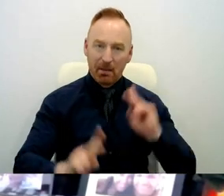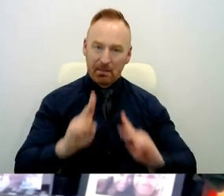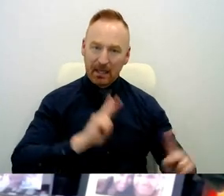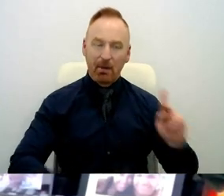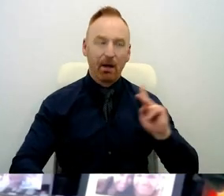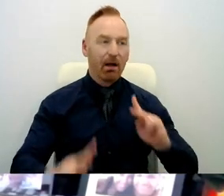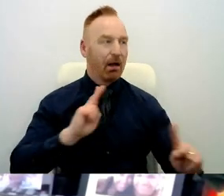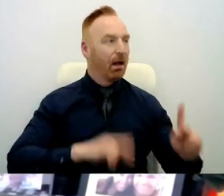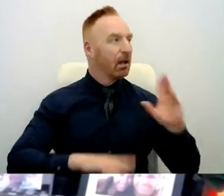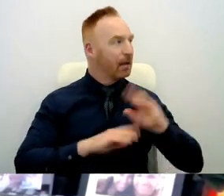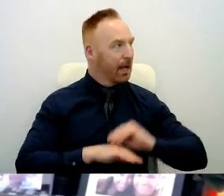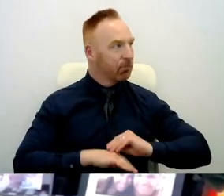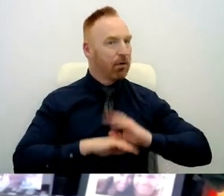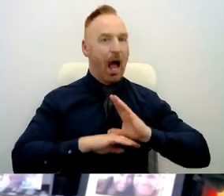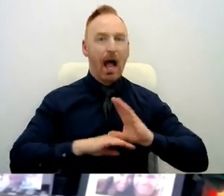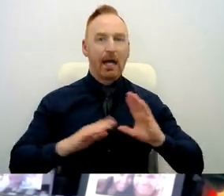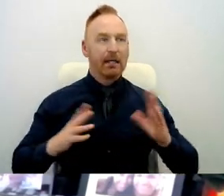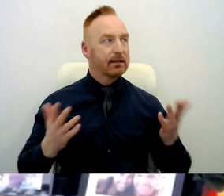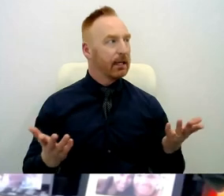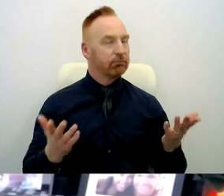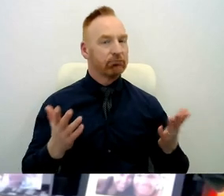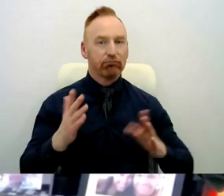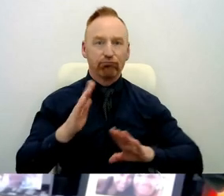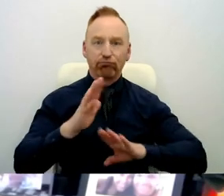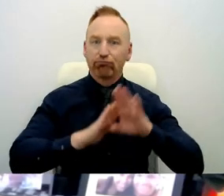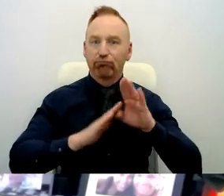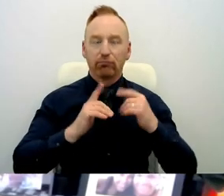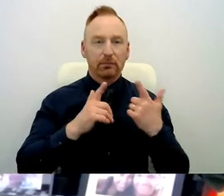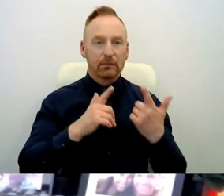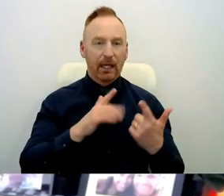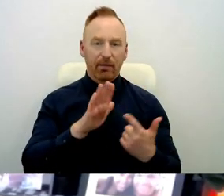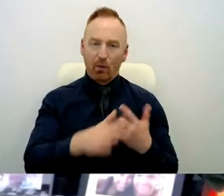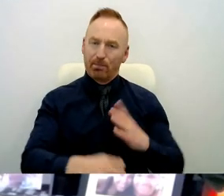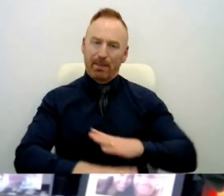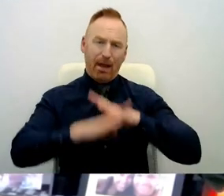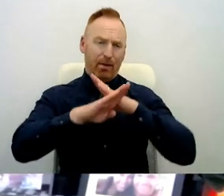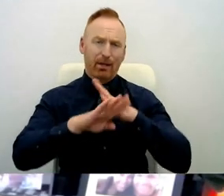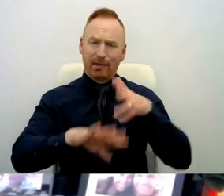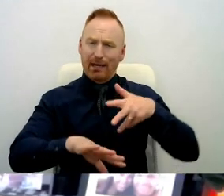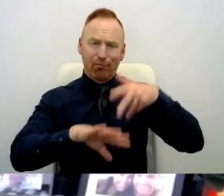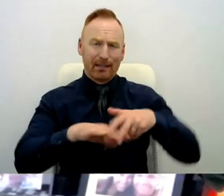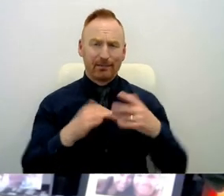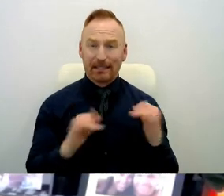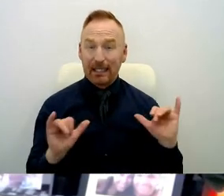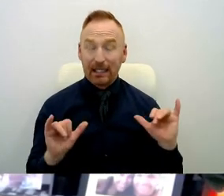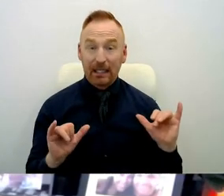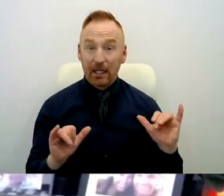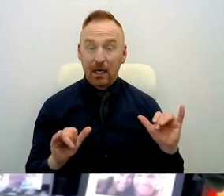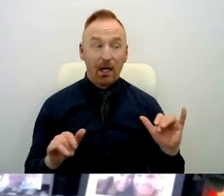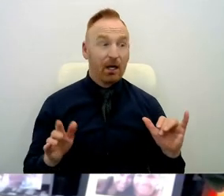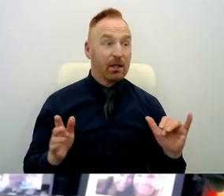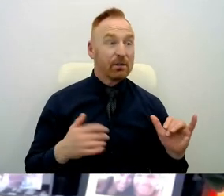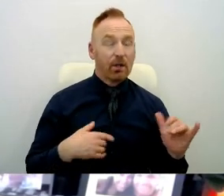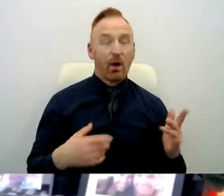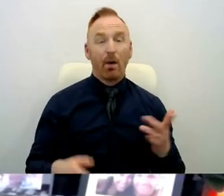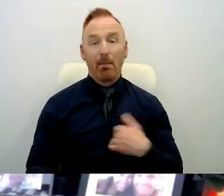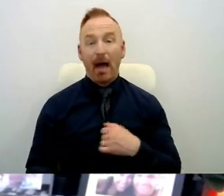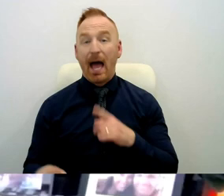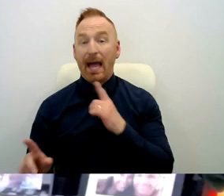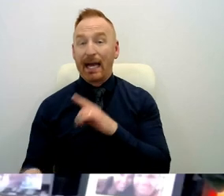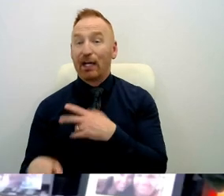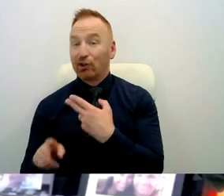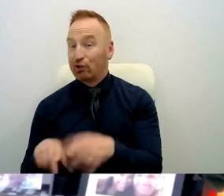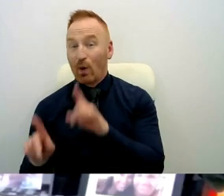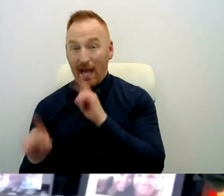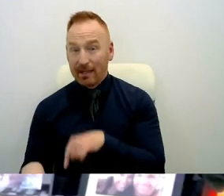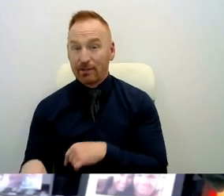rise when all of those systemic barriers remain deeply in place. So the answer, yeah, my short answer was yes,